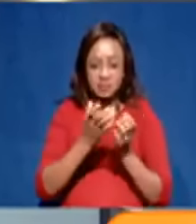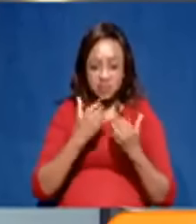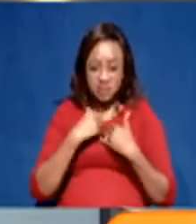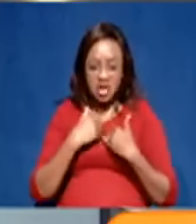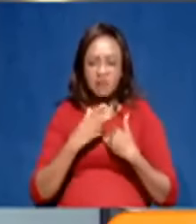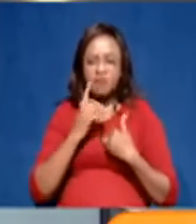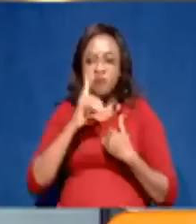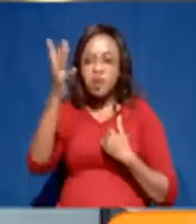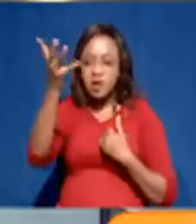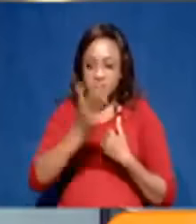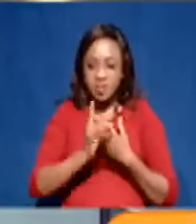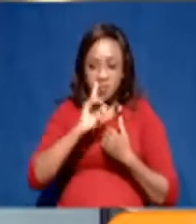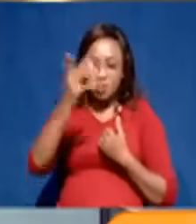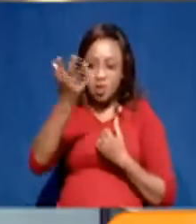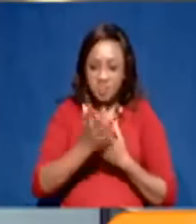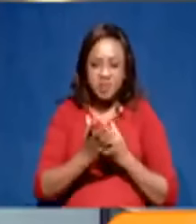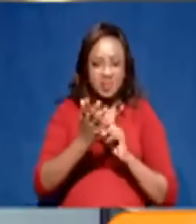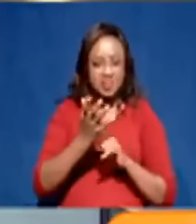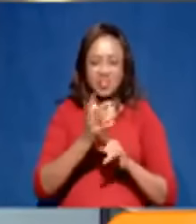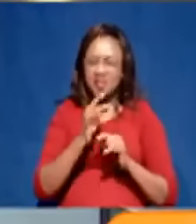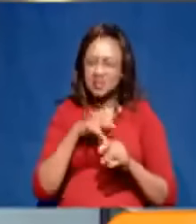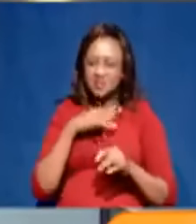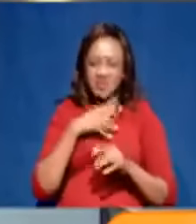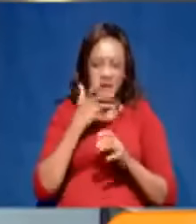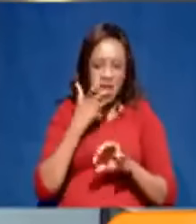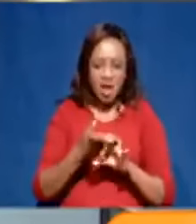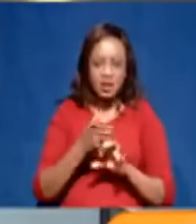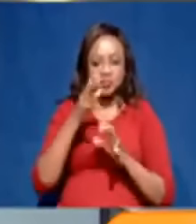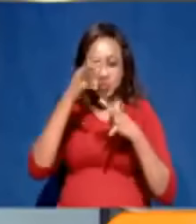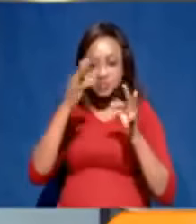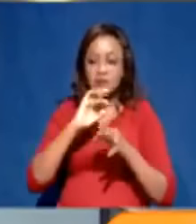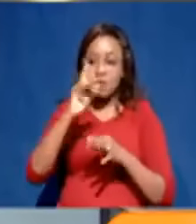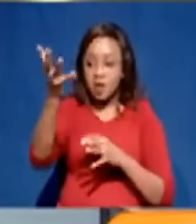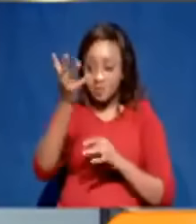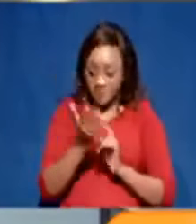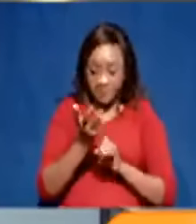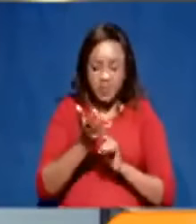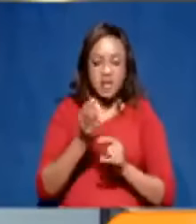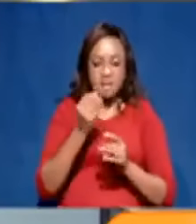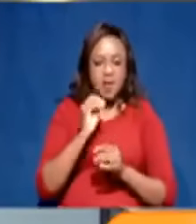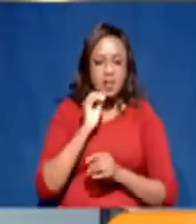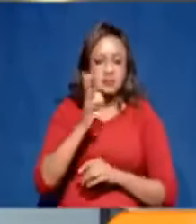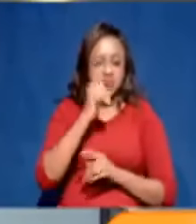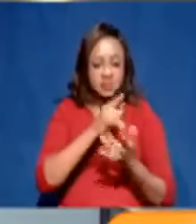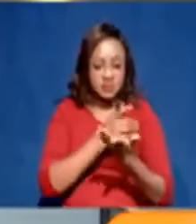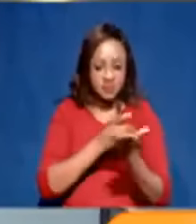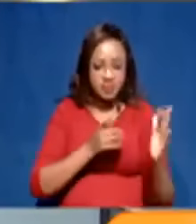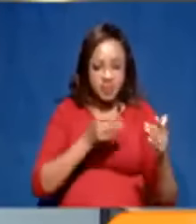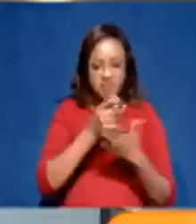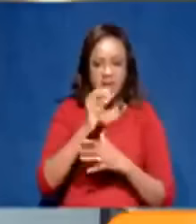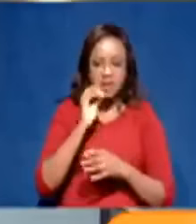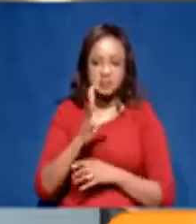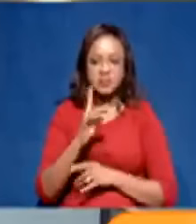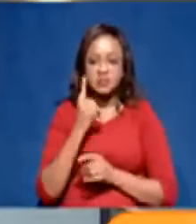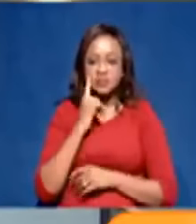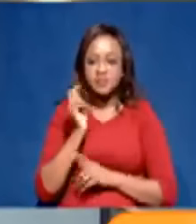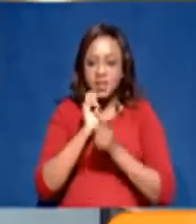persons begin to pass on the exchange rate costs to consumers to ensure business continuity. Jimmy Mbogo spoke